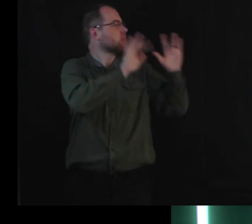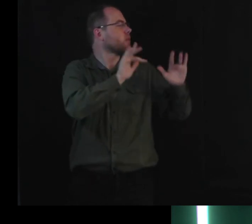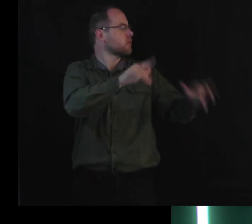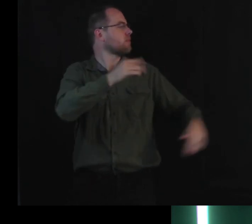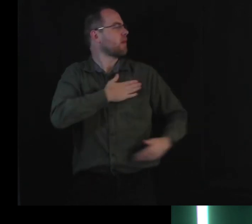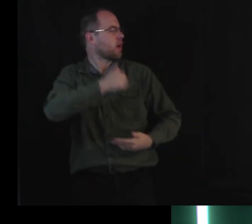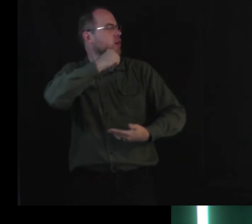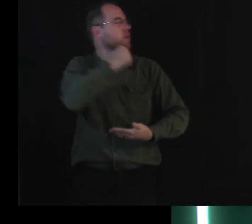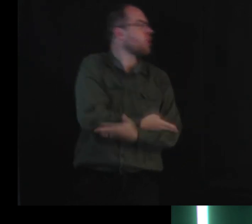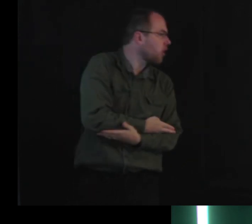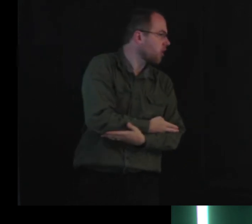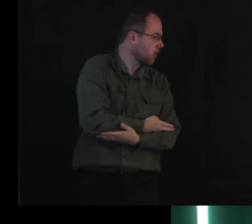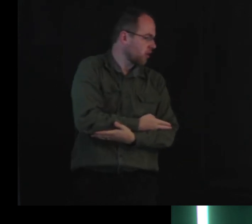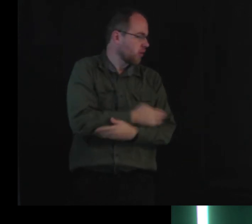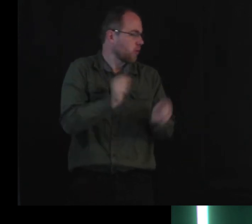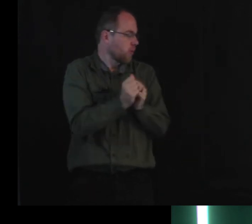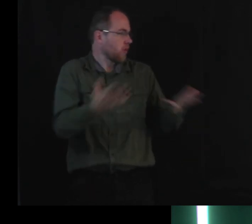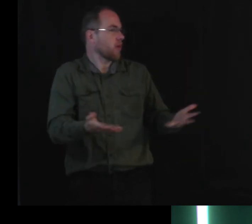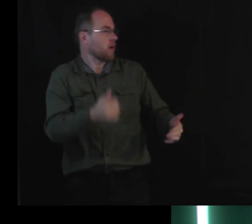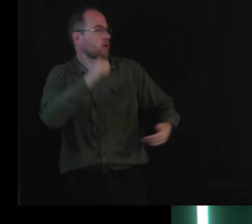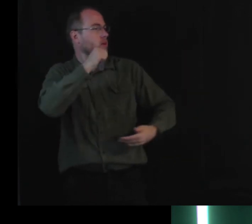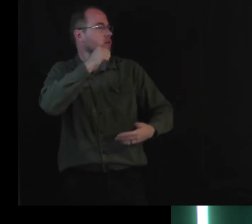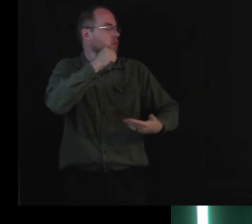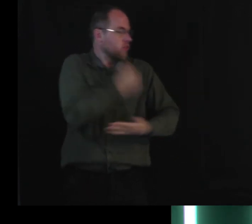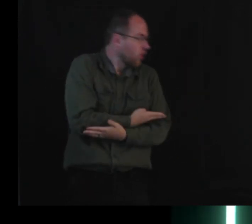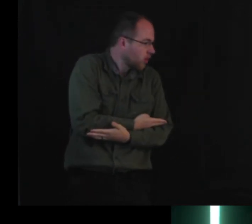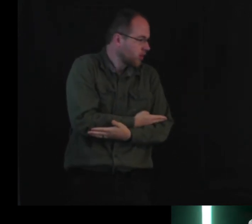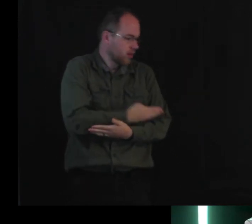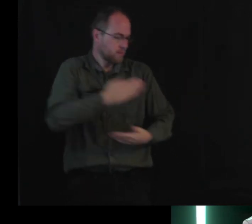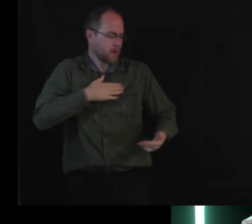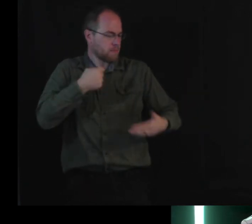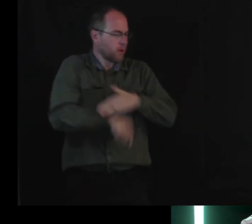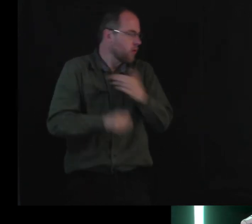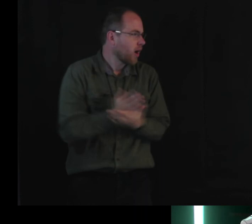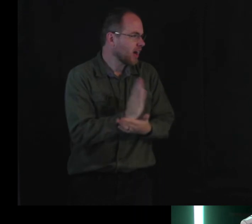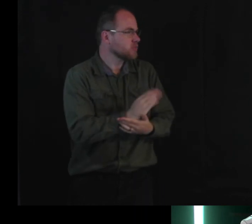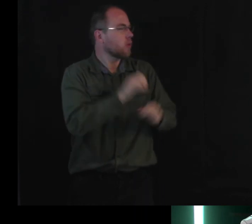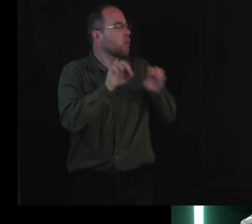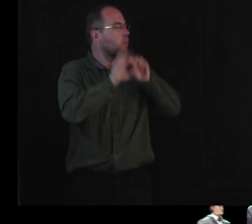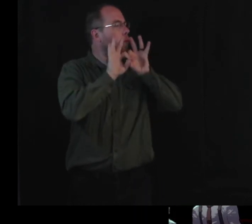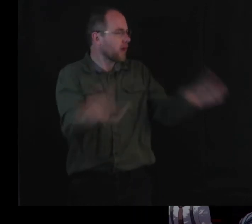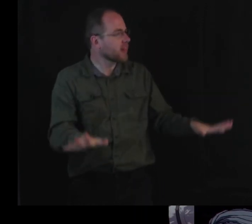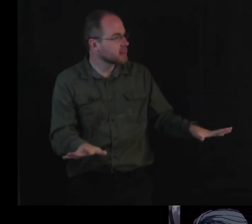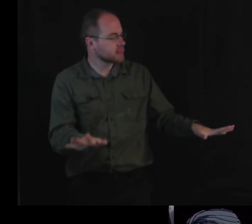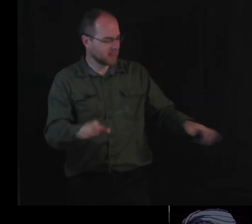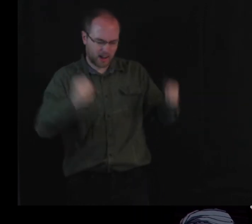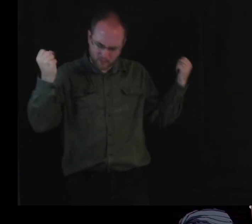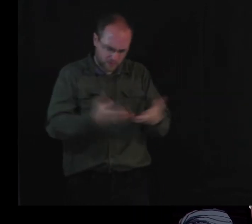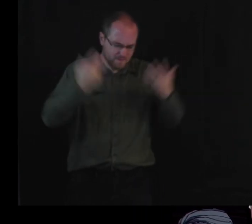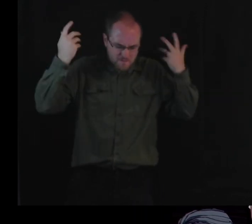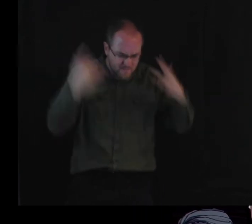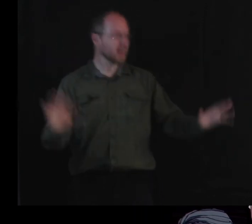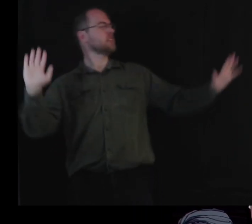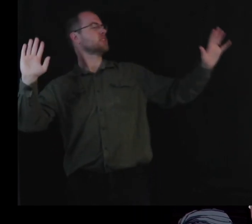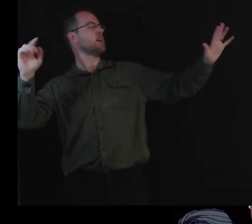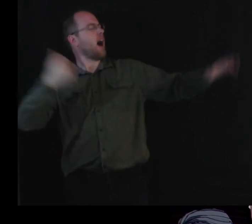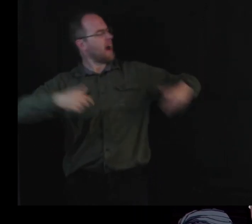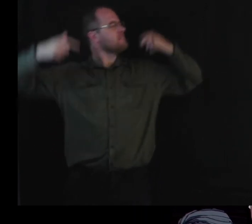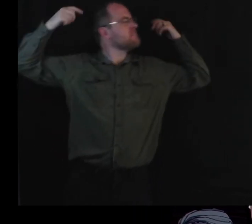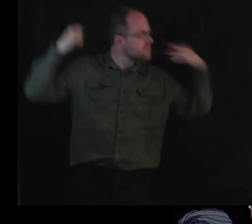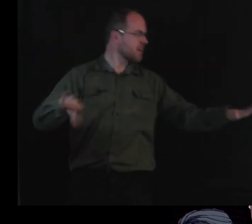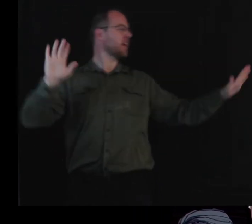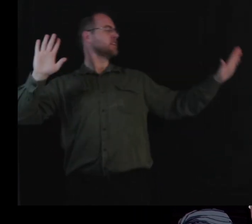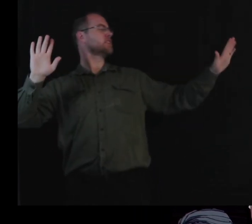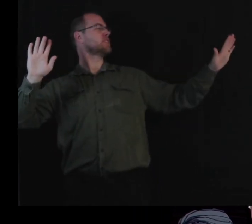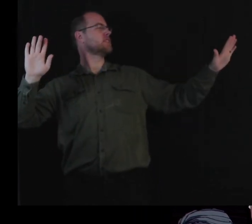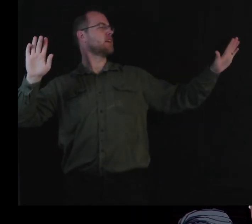Without her, my birthright is useless. It's done. I'm done. It's all